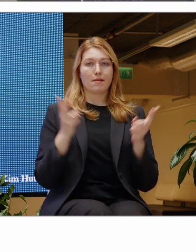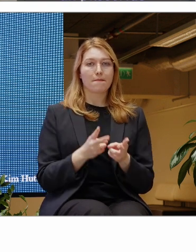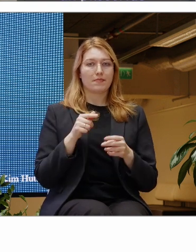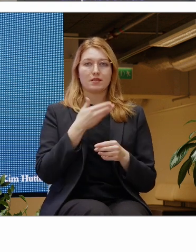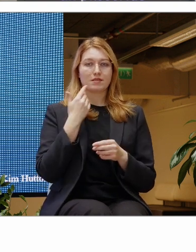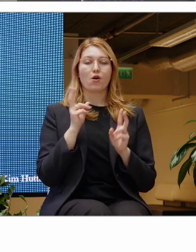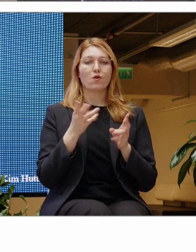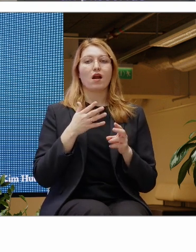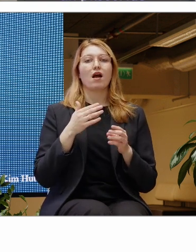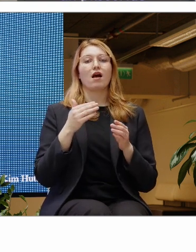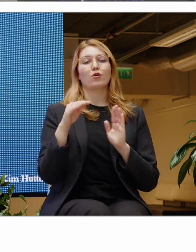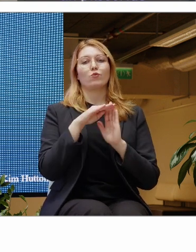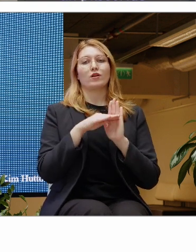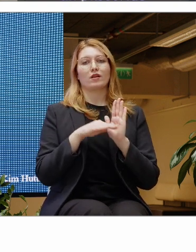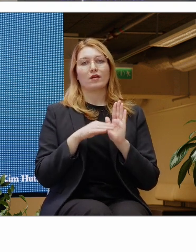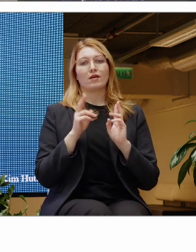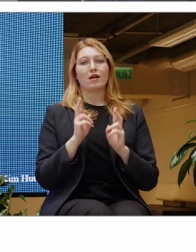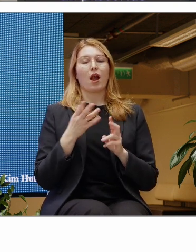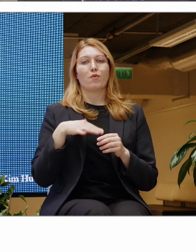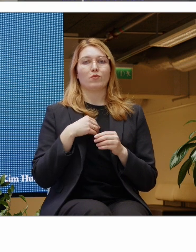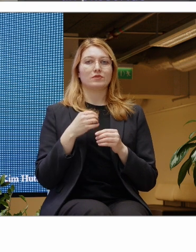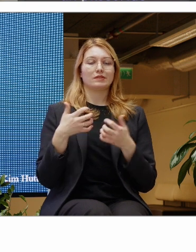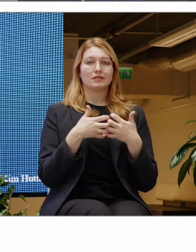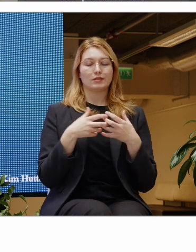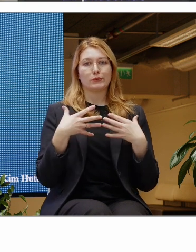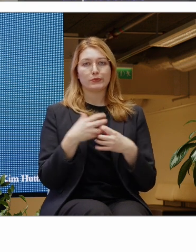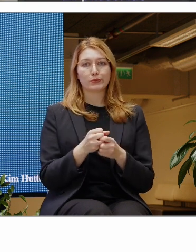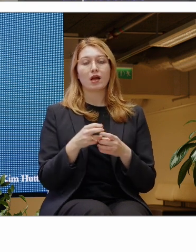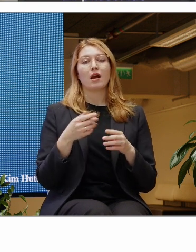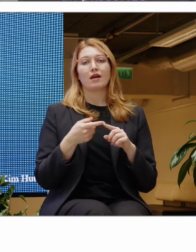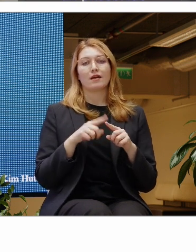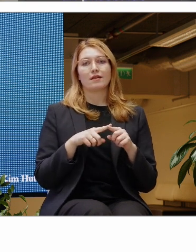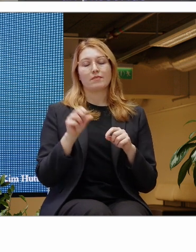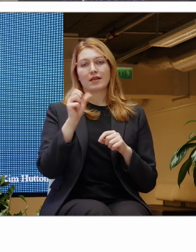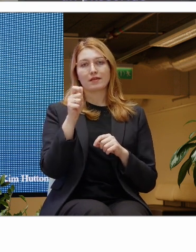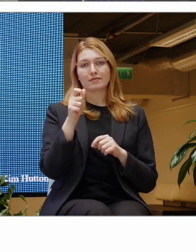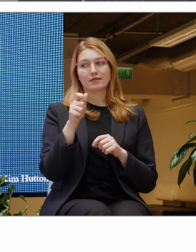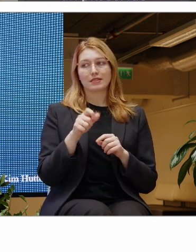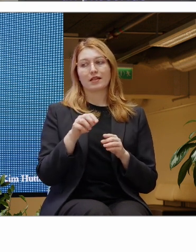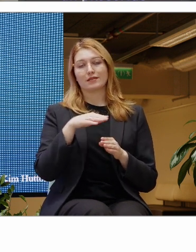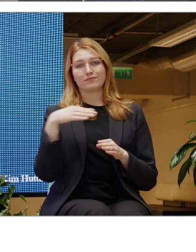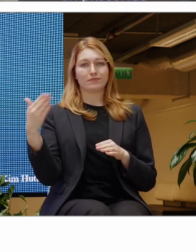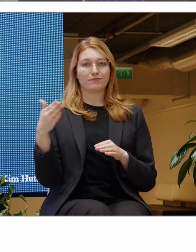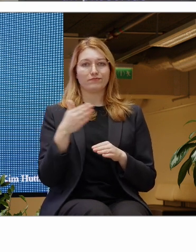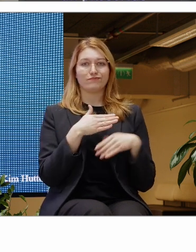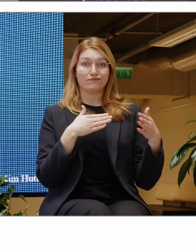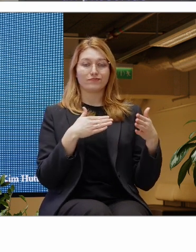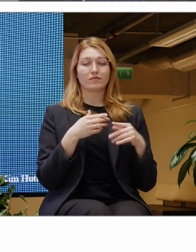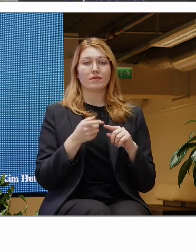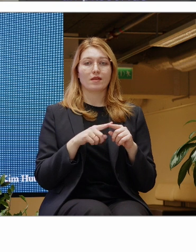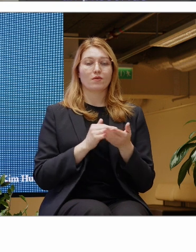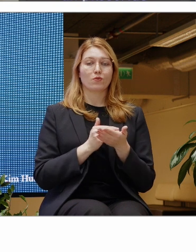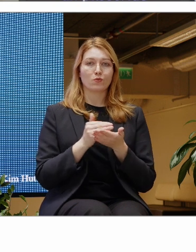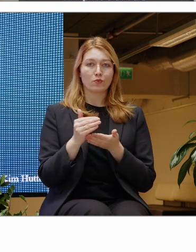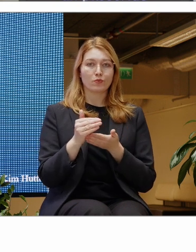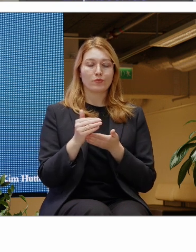about having a condition that we were labelled with. So don't just design for the permanent disabilities on the left. Design for the whole continuum.